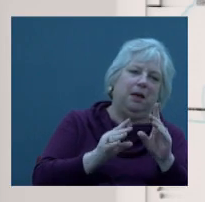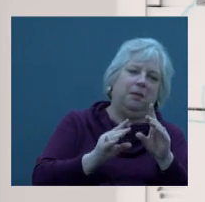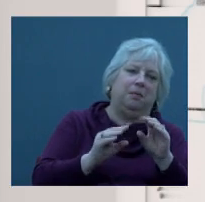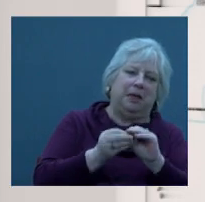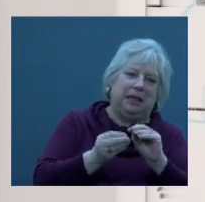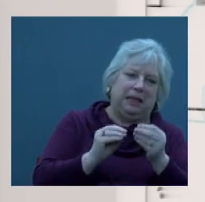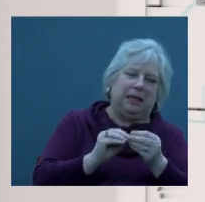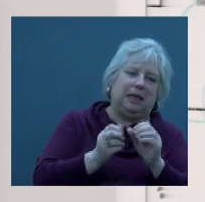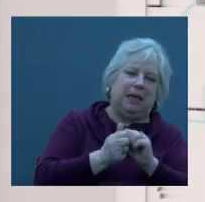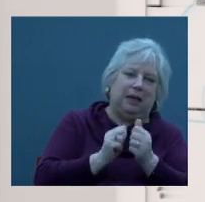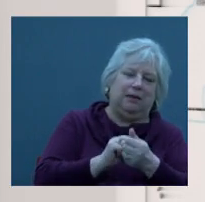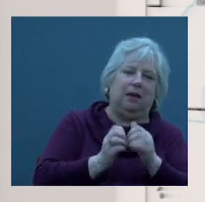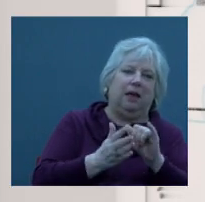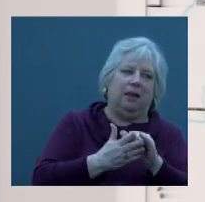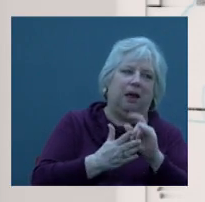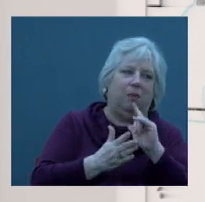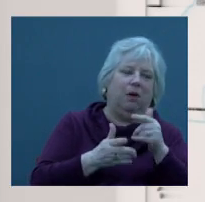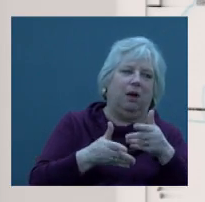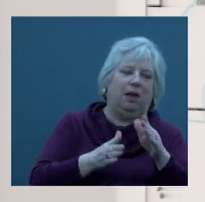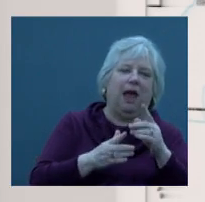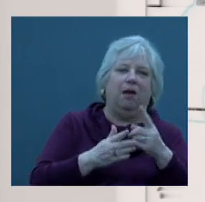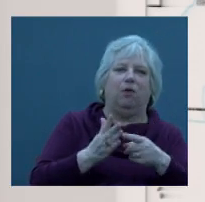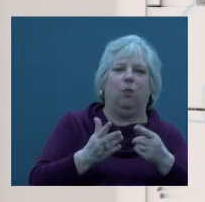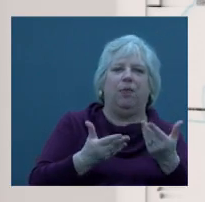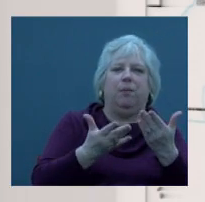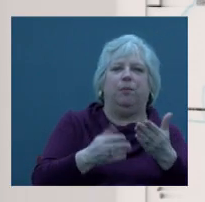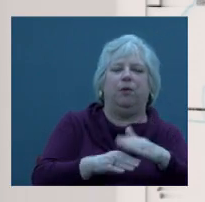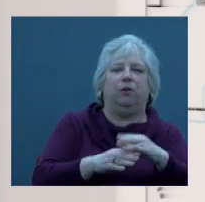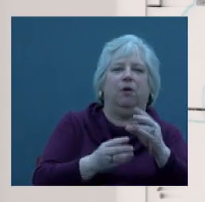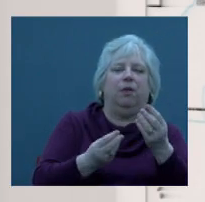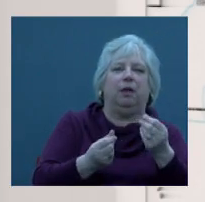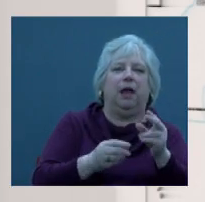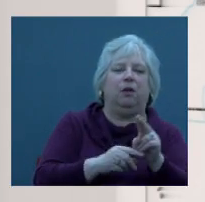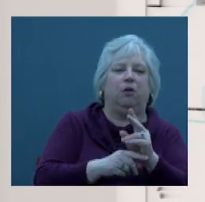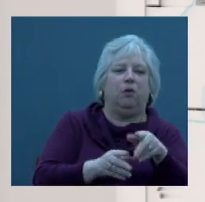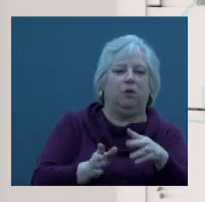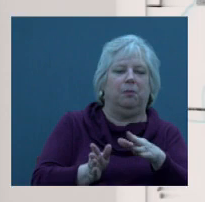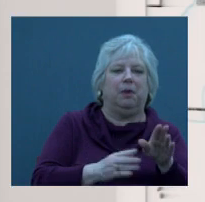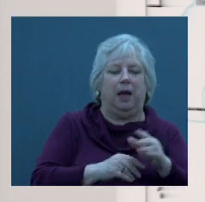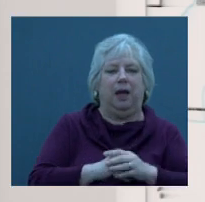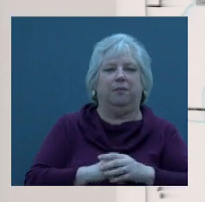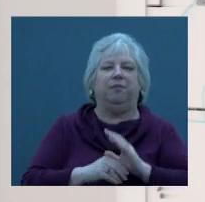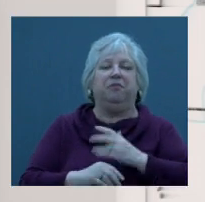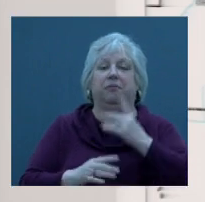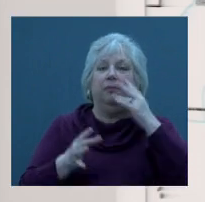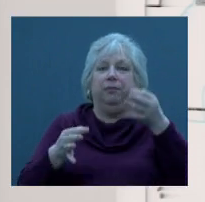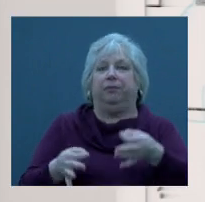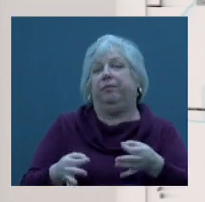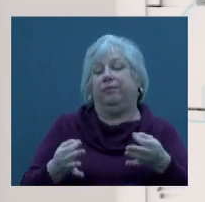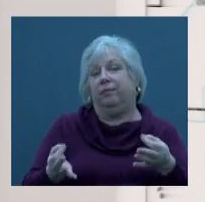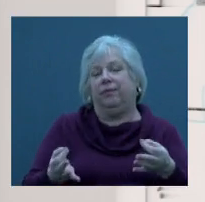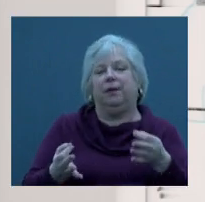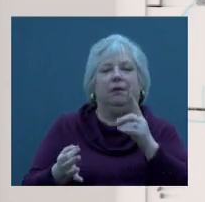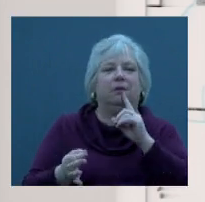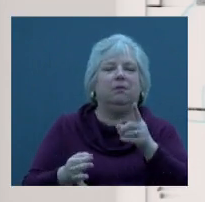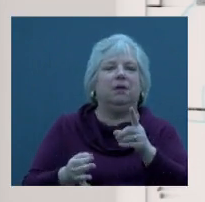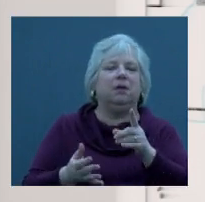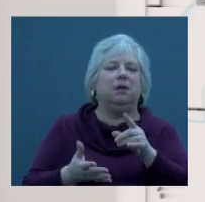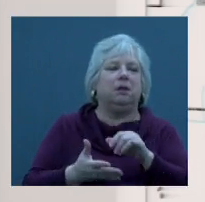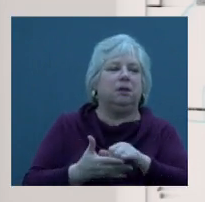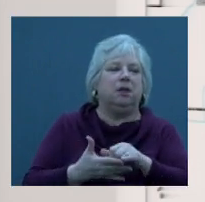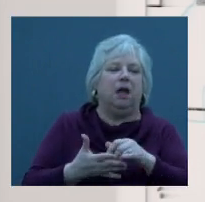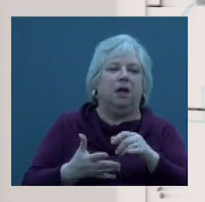for additional density as to what is on the land use plan. Where we landed on this really is